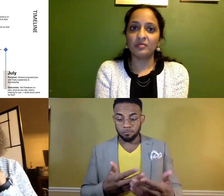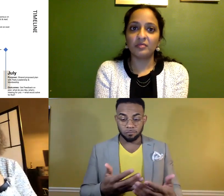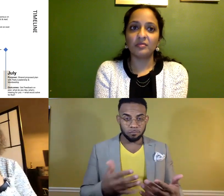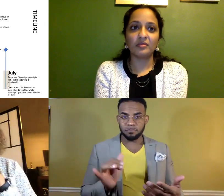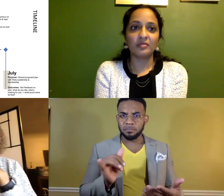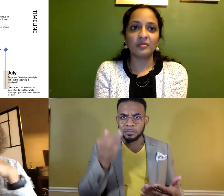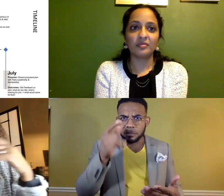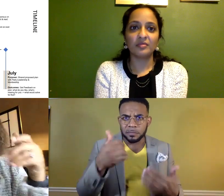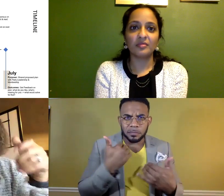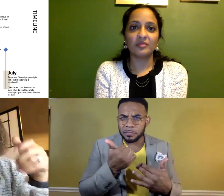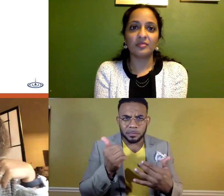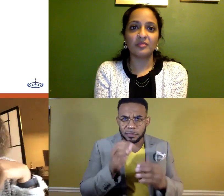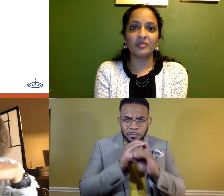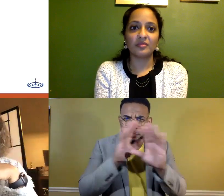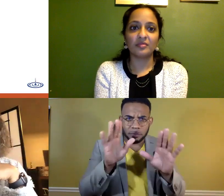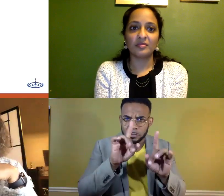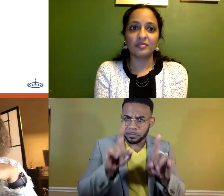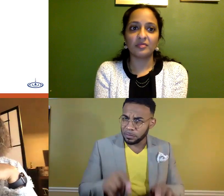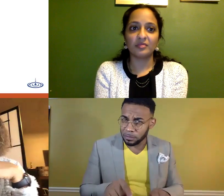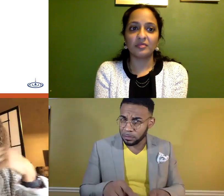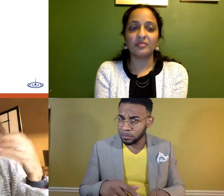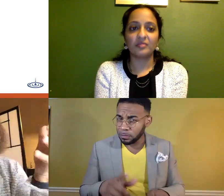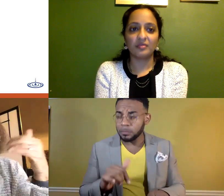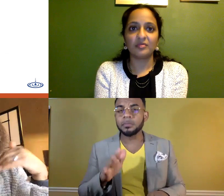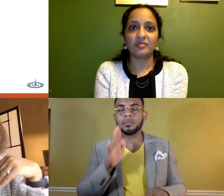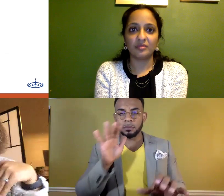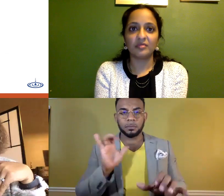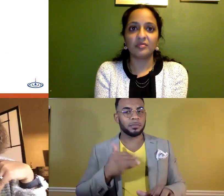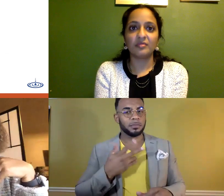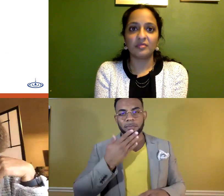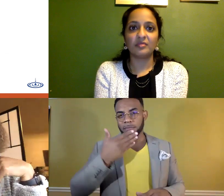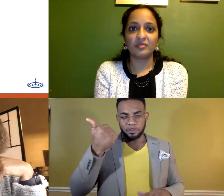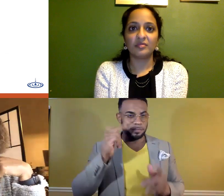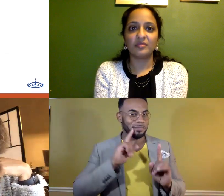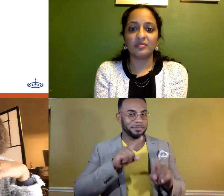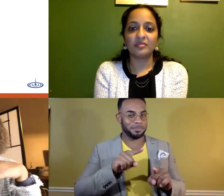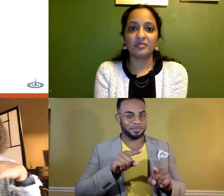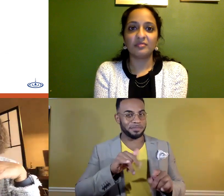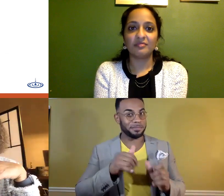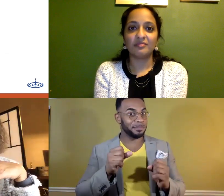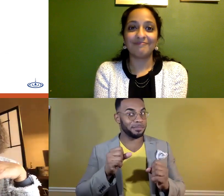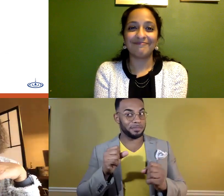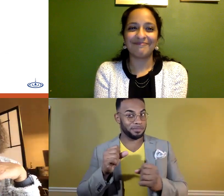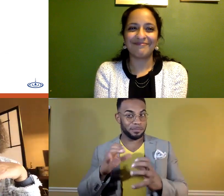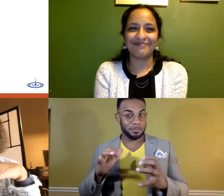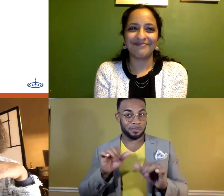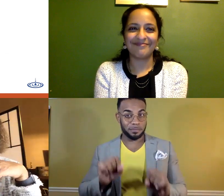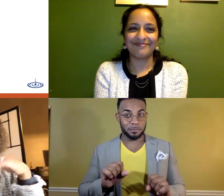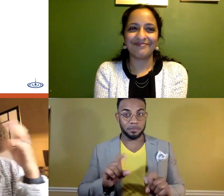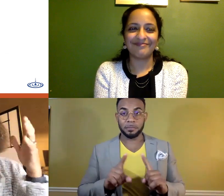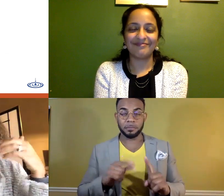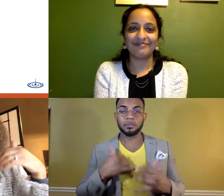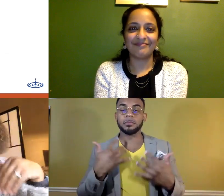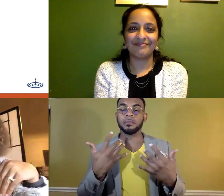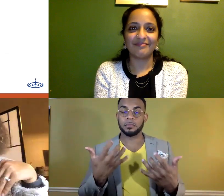like if you have any clarifying questions, and we're going to do our very best to answer as much as we can, but we